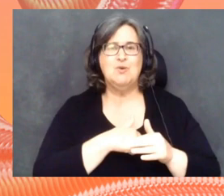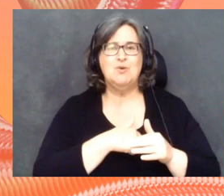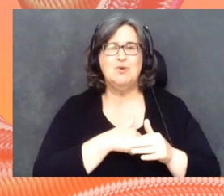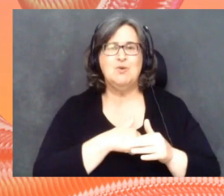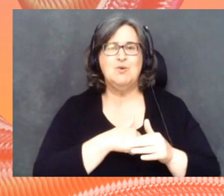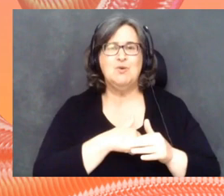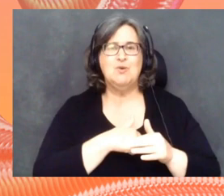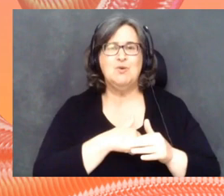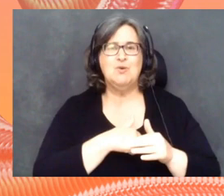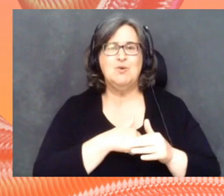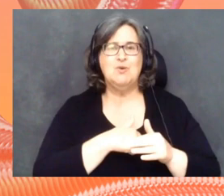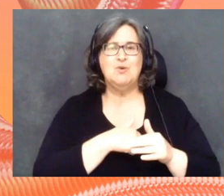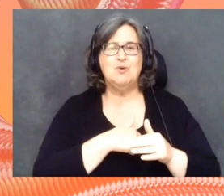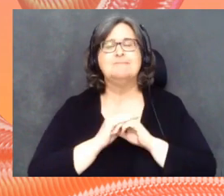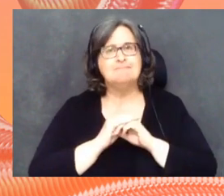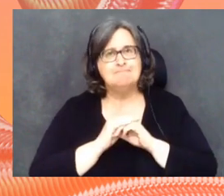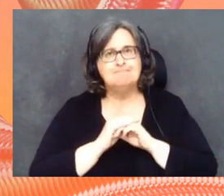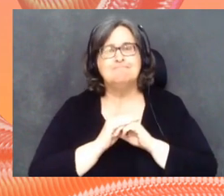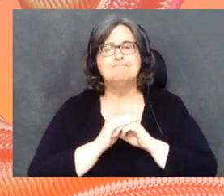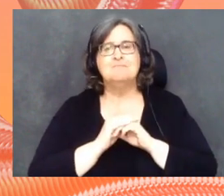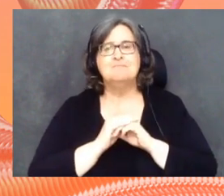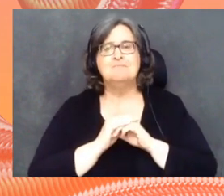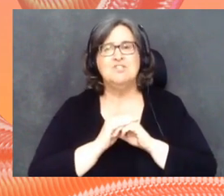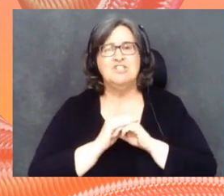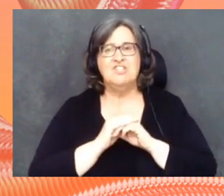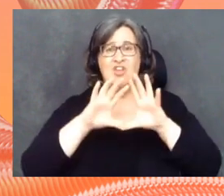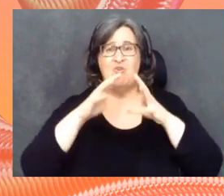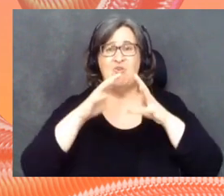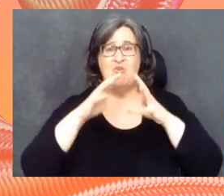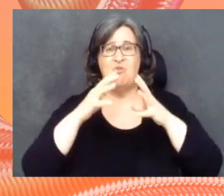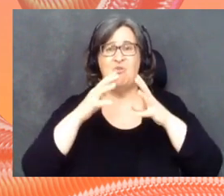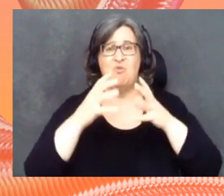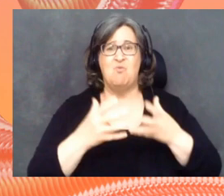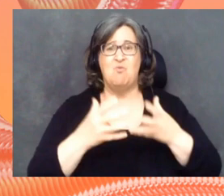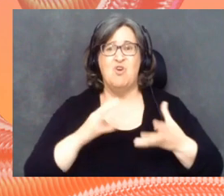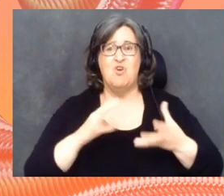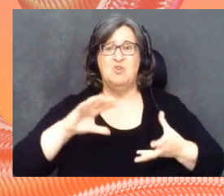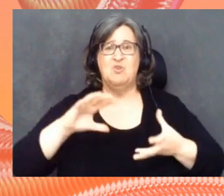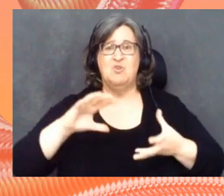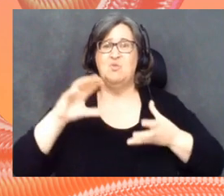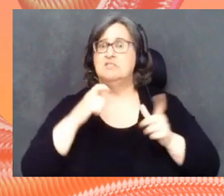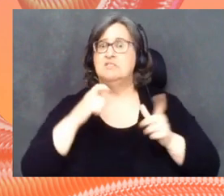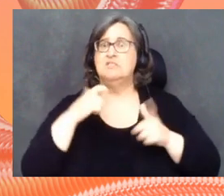the pace of global crisis feels like it's speeding up.